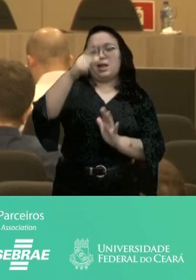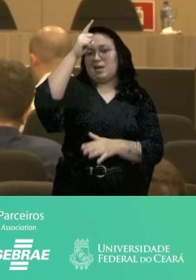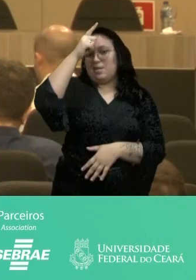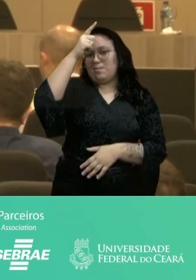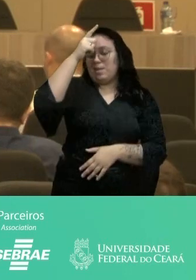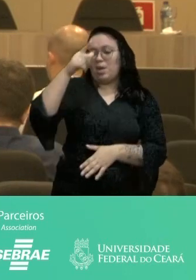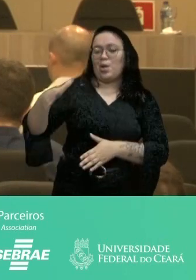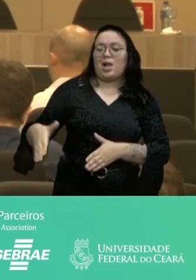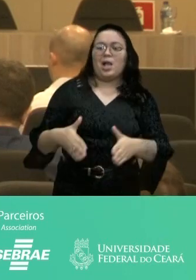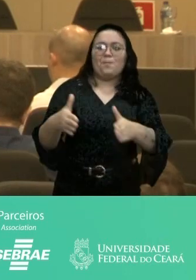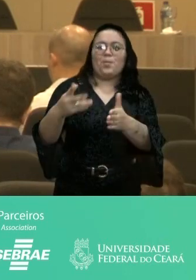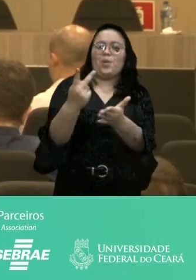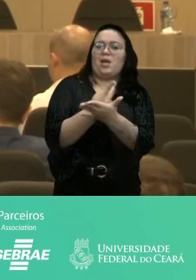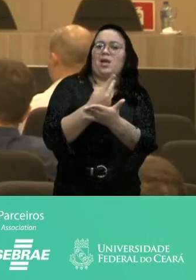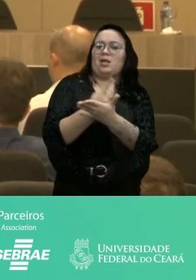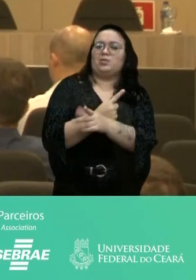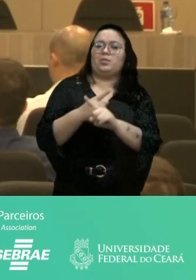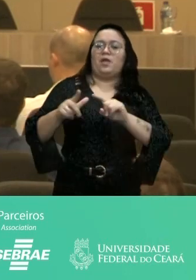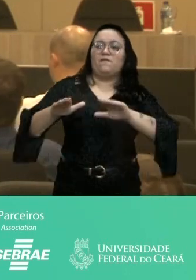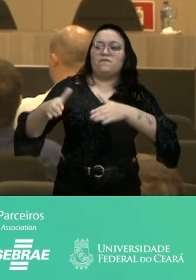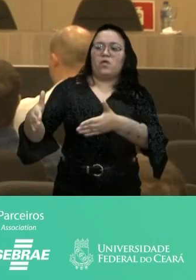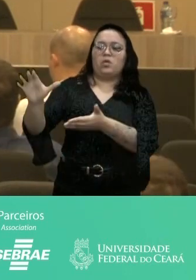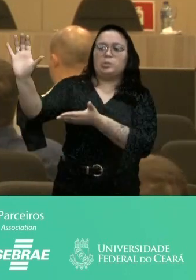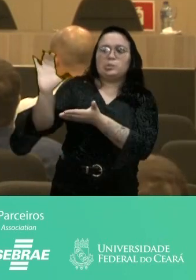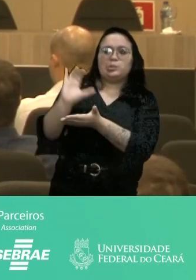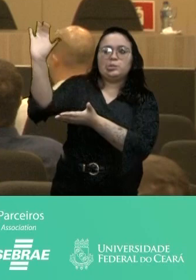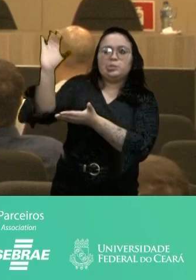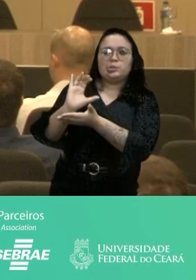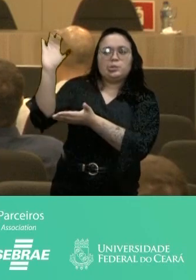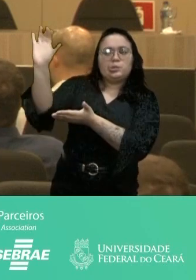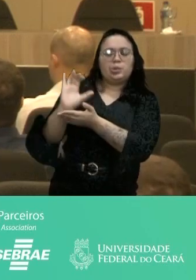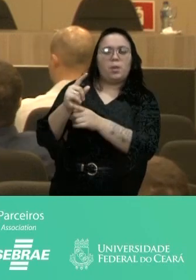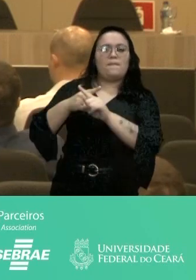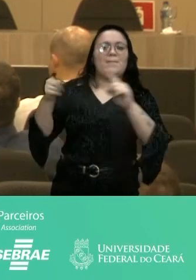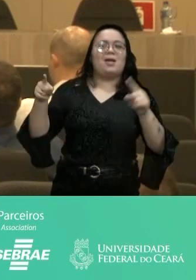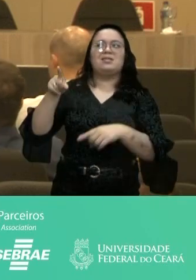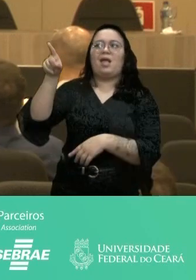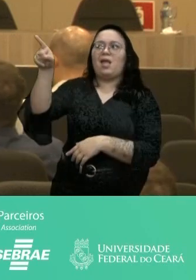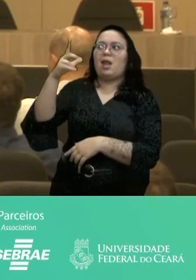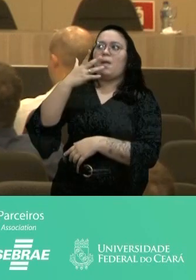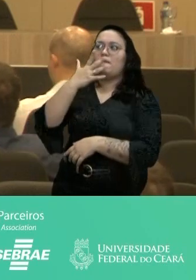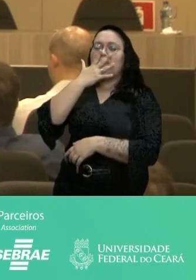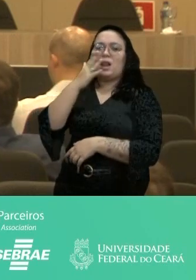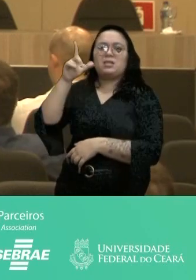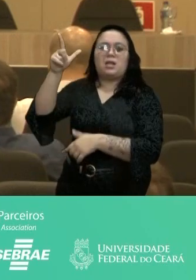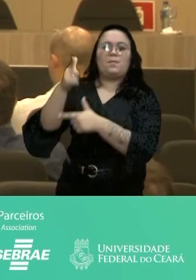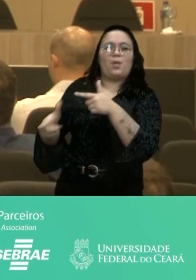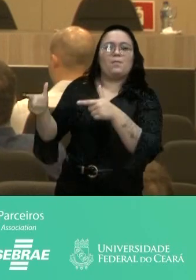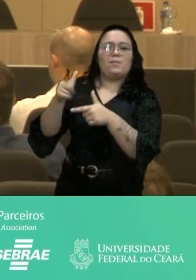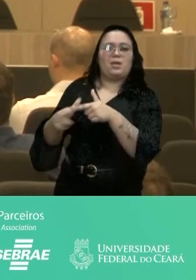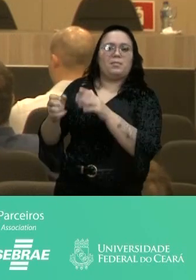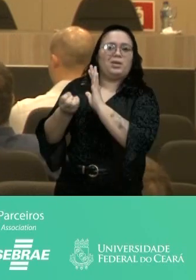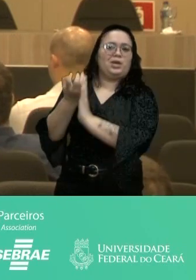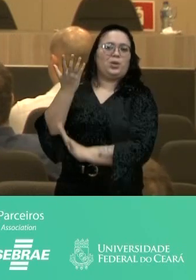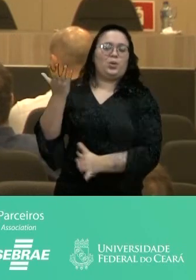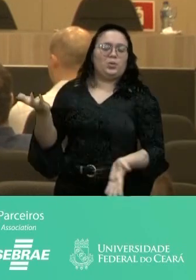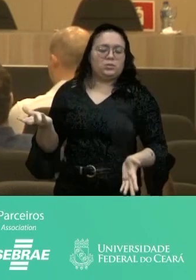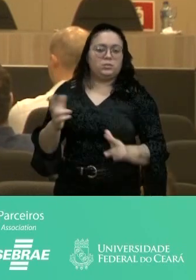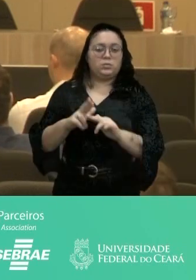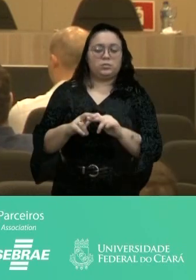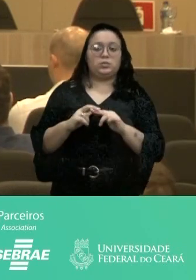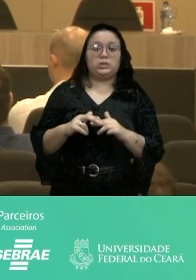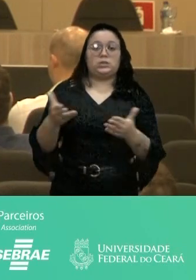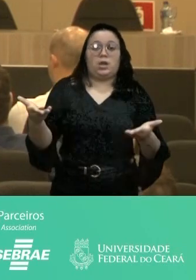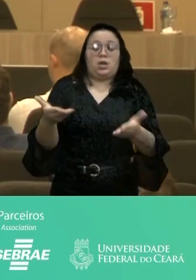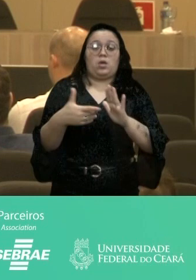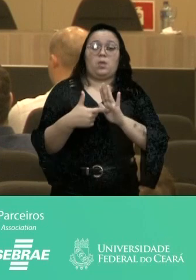perhaps has taken the wrong course, concentrated too much on one supplier, and this supplier is now creating problems. And